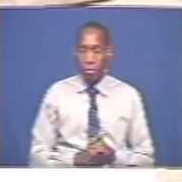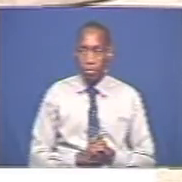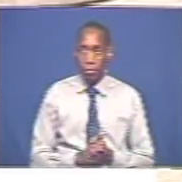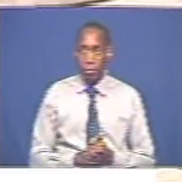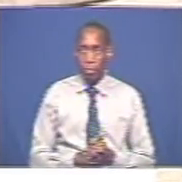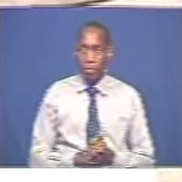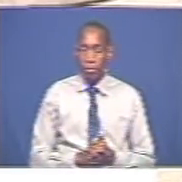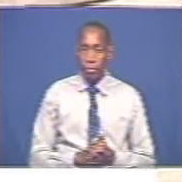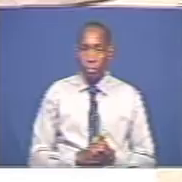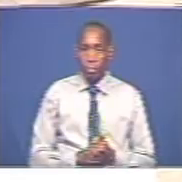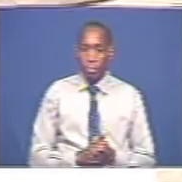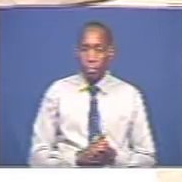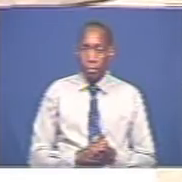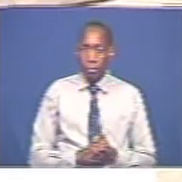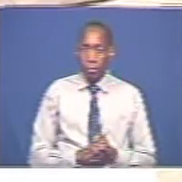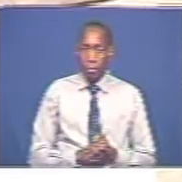Well, I think